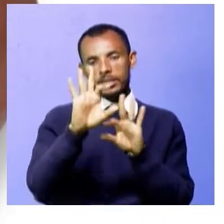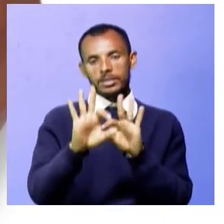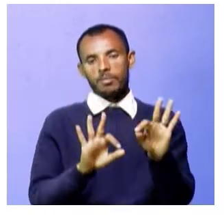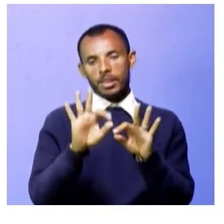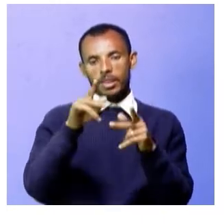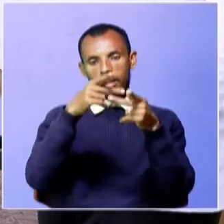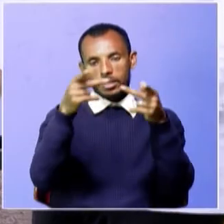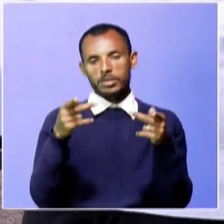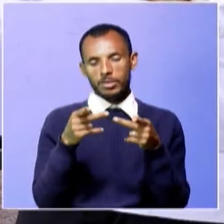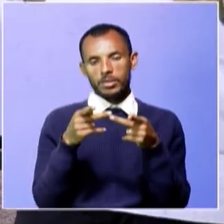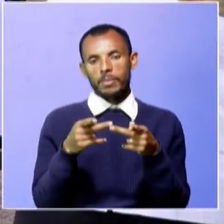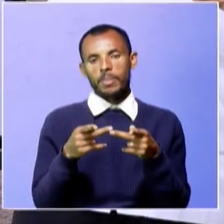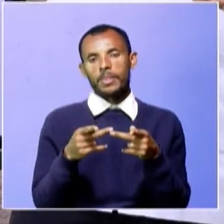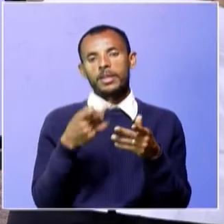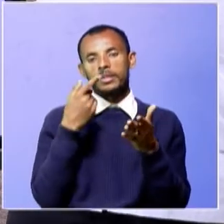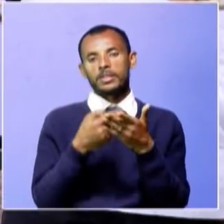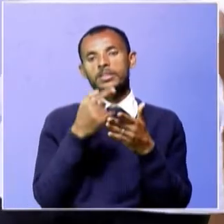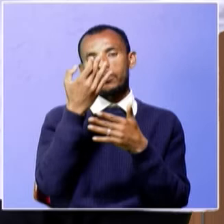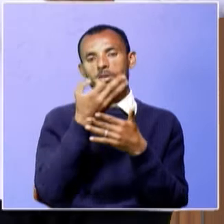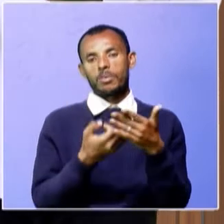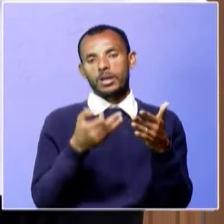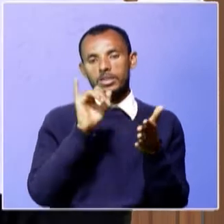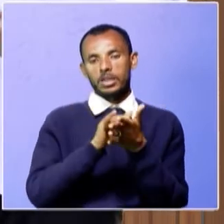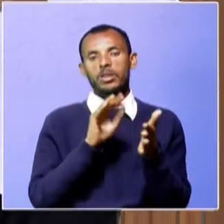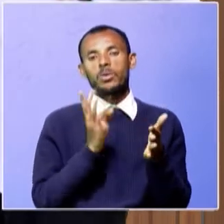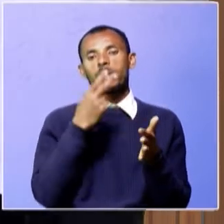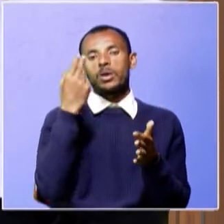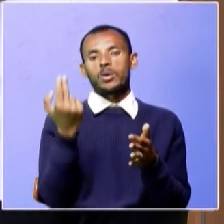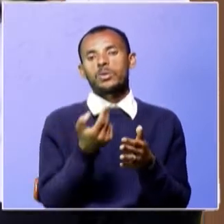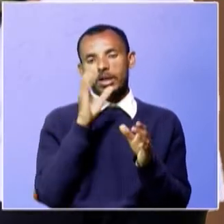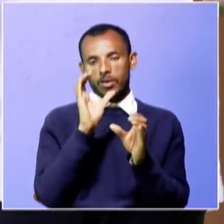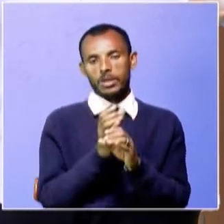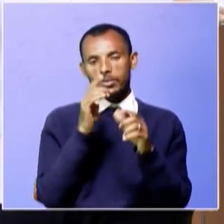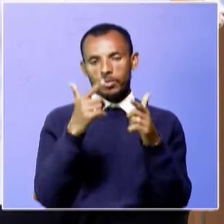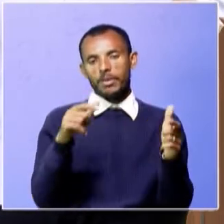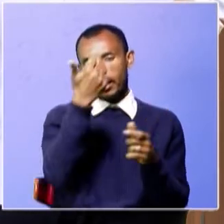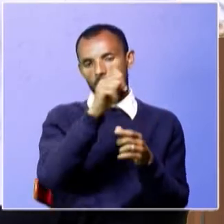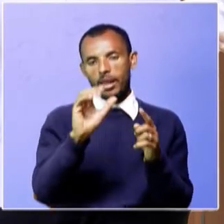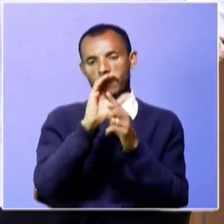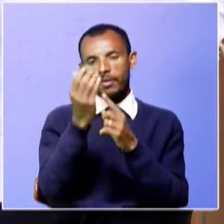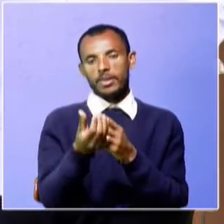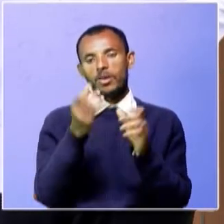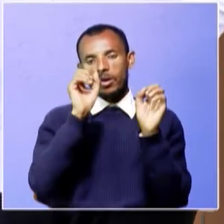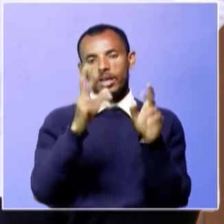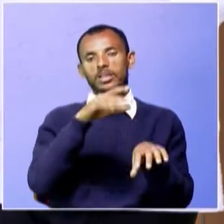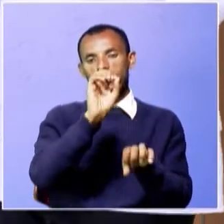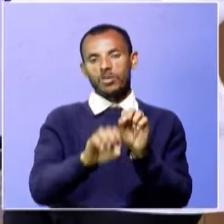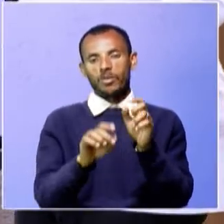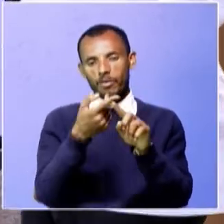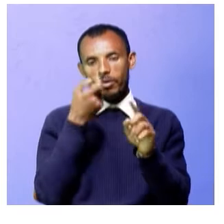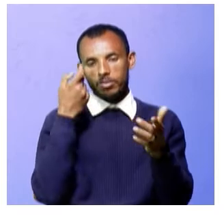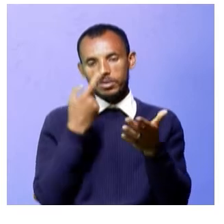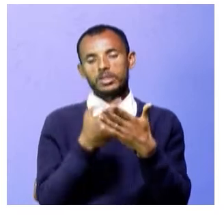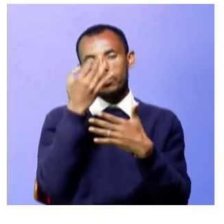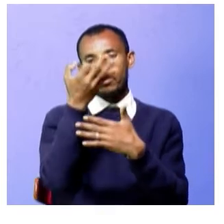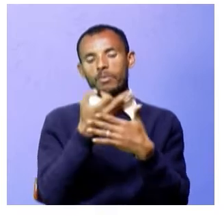space. Okay, so this is the formula that we use to calculate the probability of any event. Okay, so from this